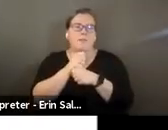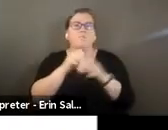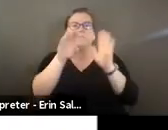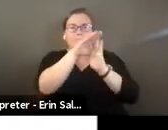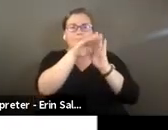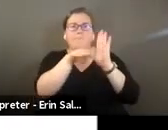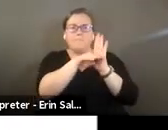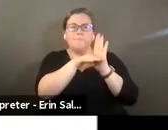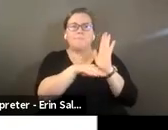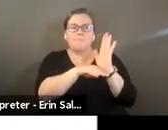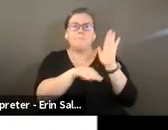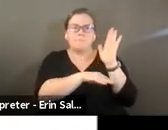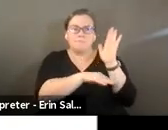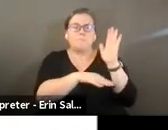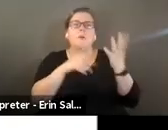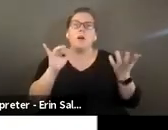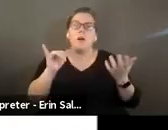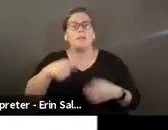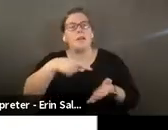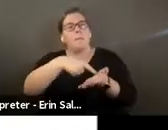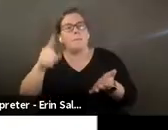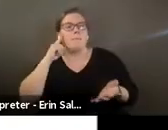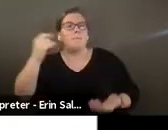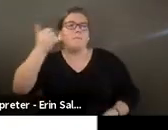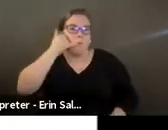yes, they are paying for phone service.